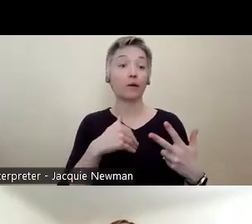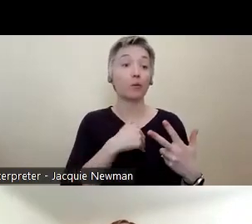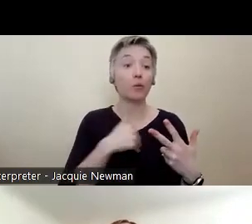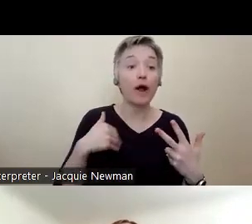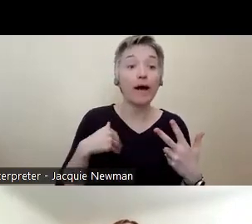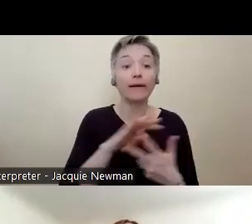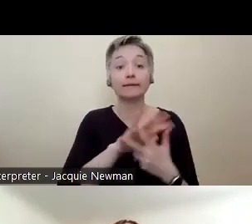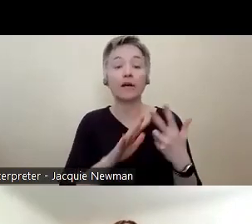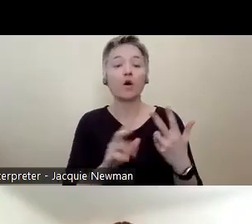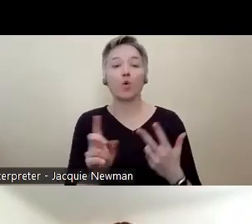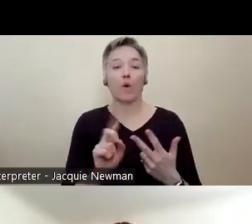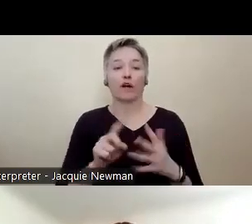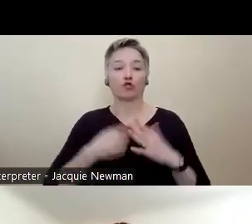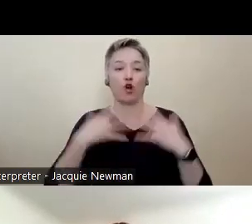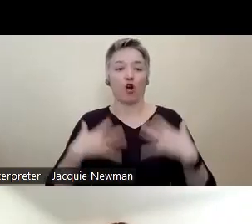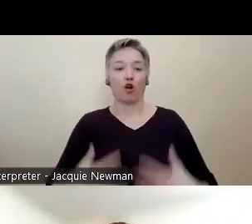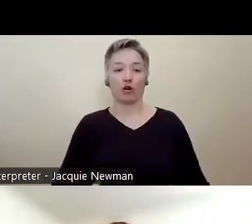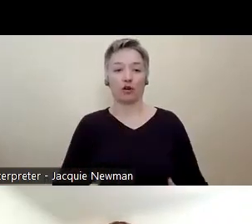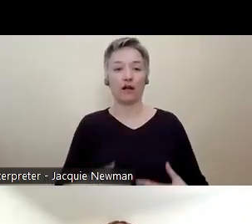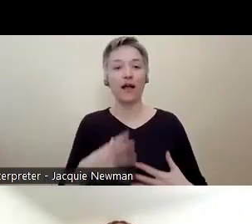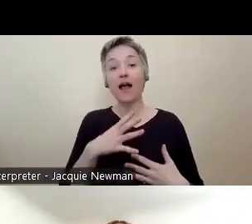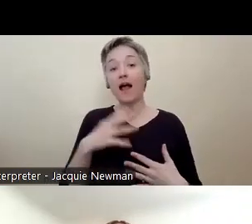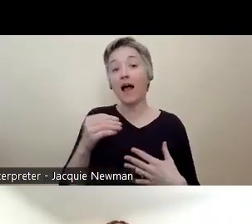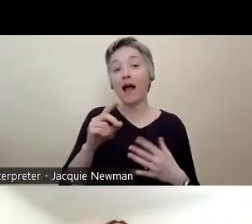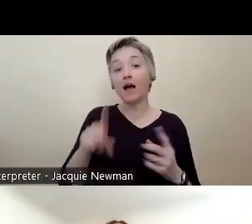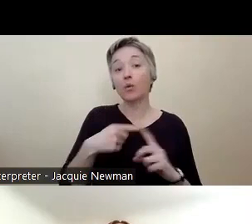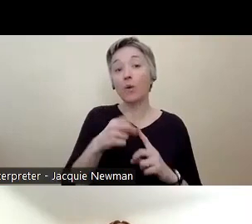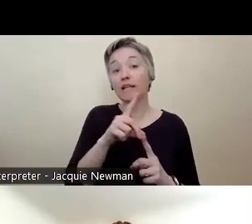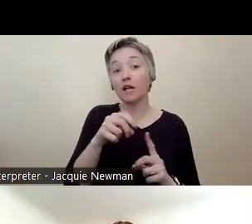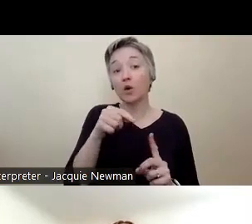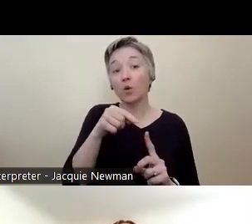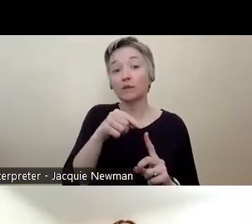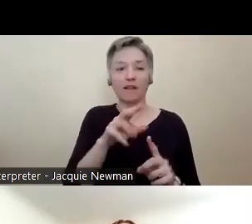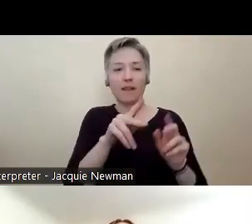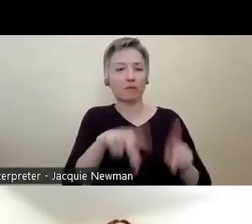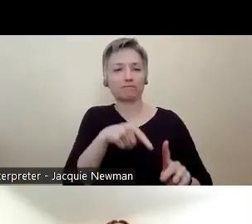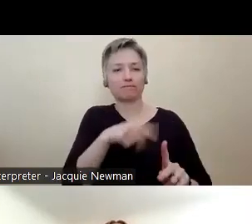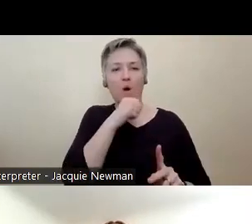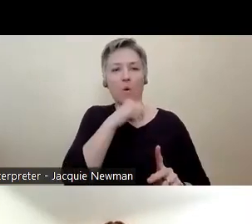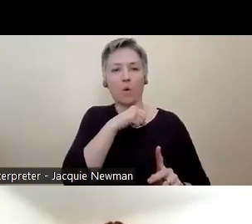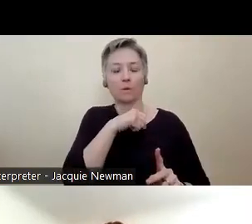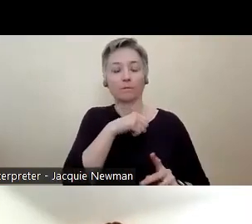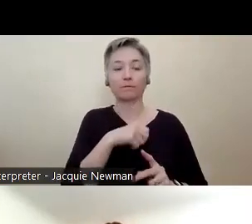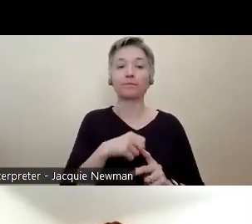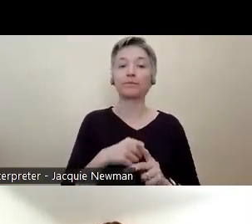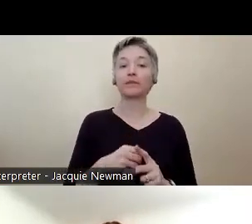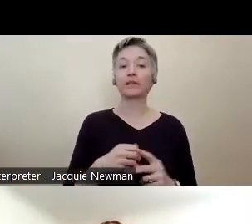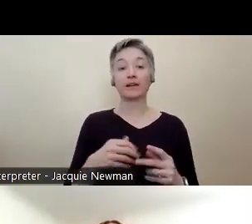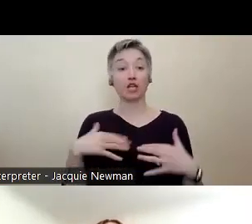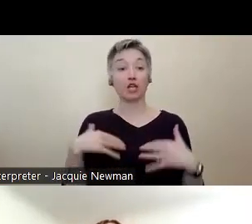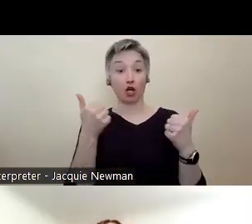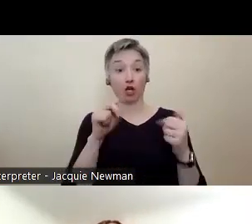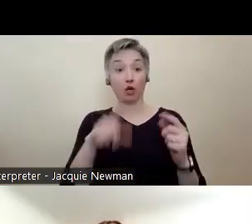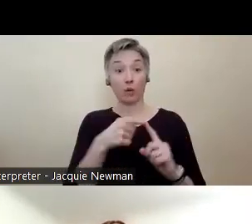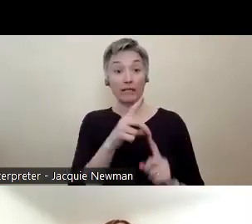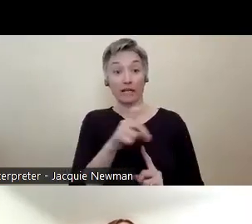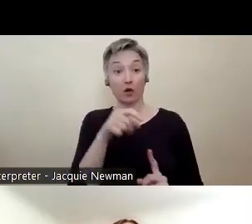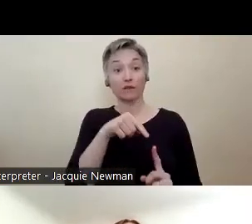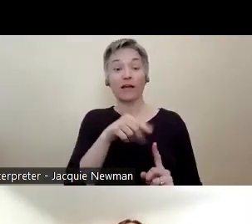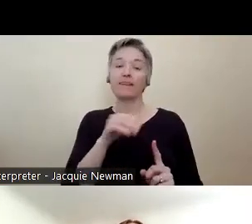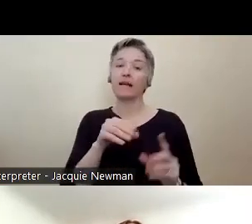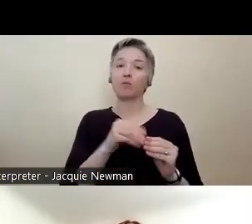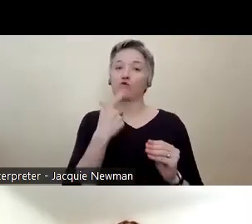cancer, and understanding how old they were when they were diagnosed. So younger ages of diagnosis are more of a red